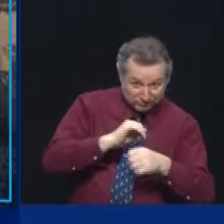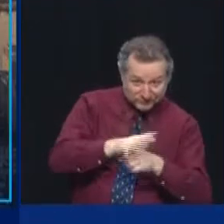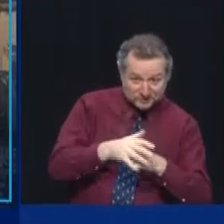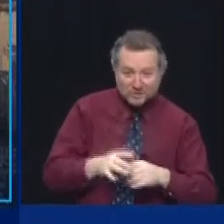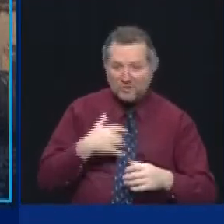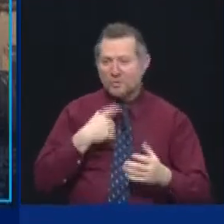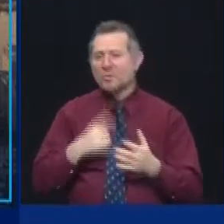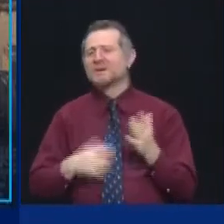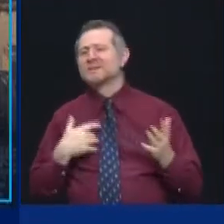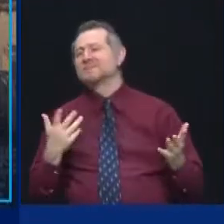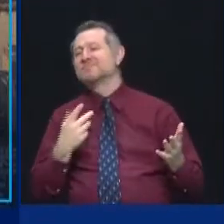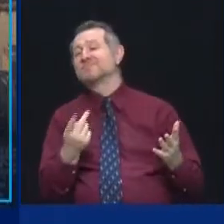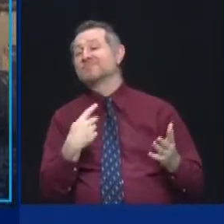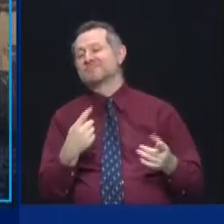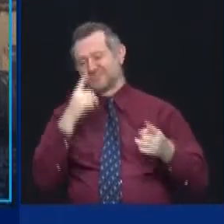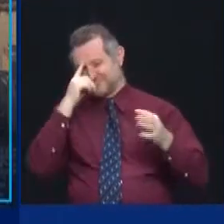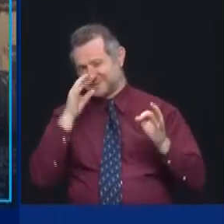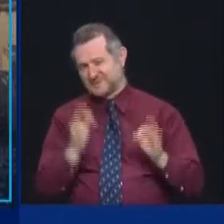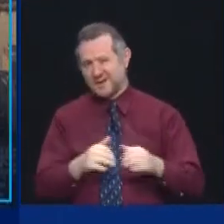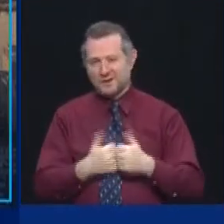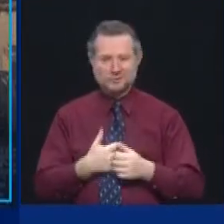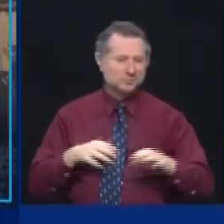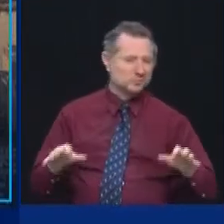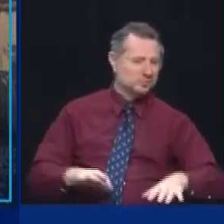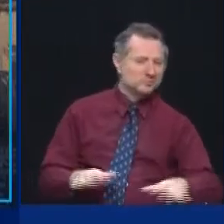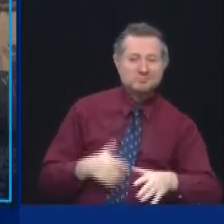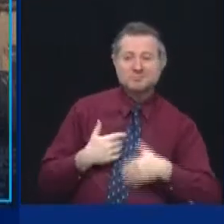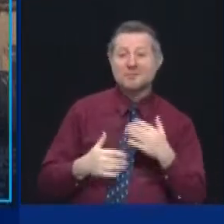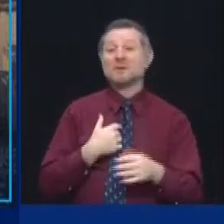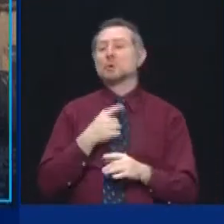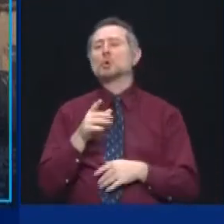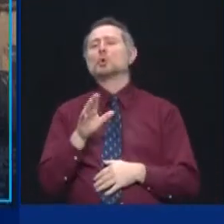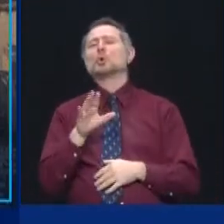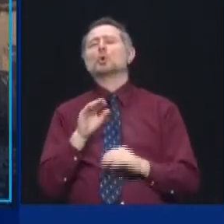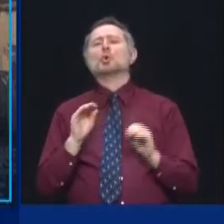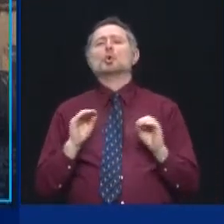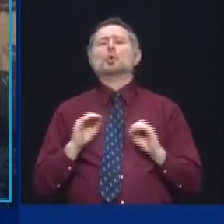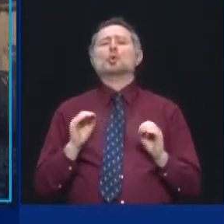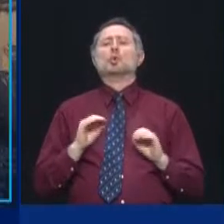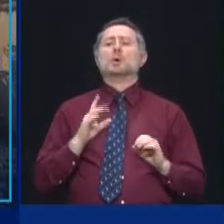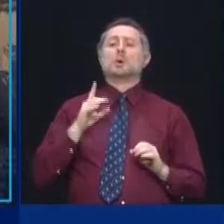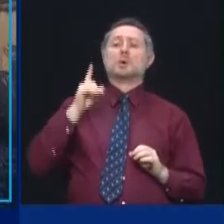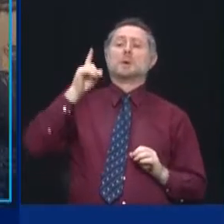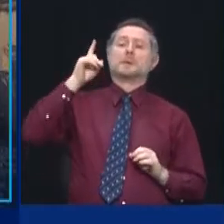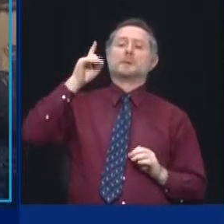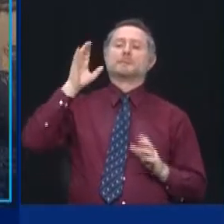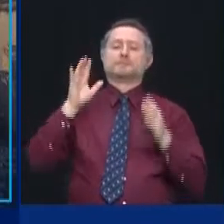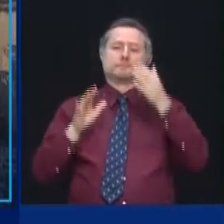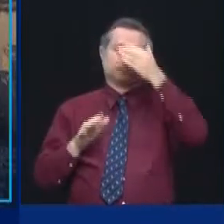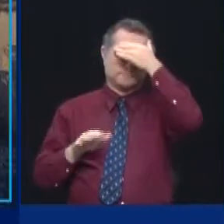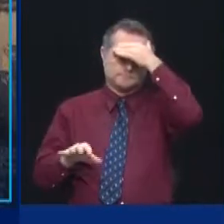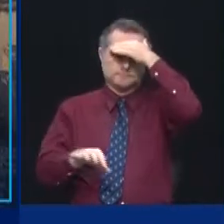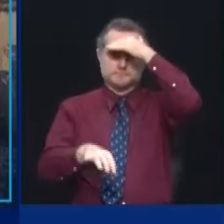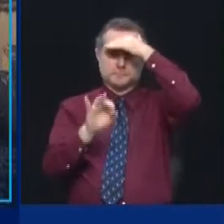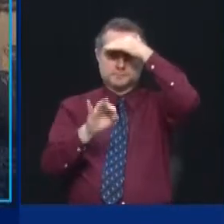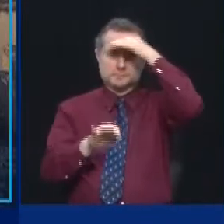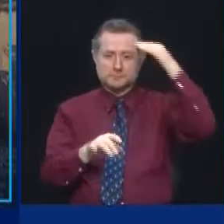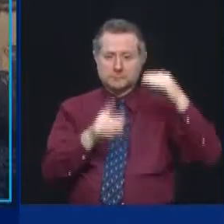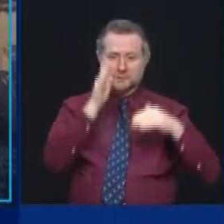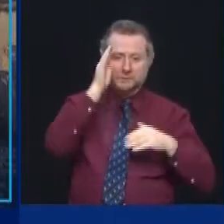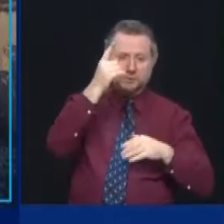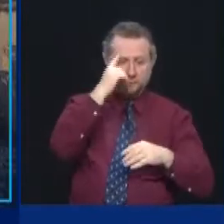I'm also pleased to see Ruben McDaniel here, and Gary LaBarbera here, and Waheed here, and the Regional